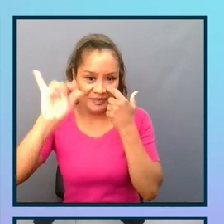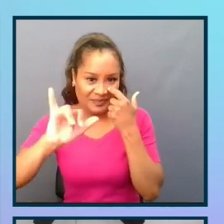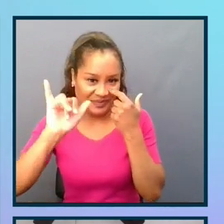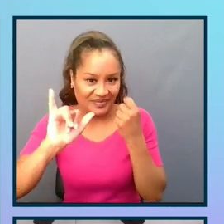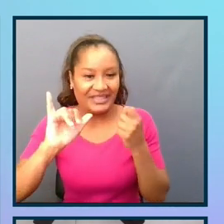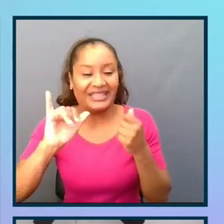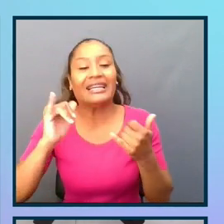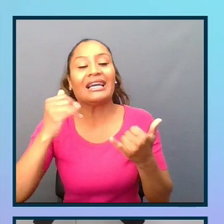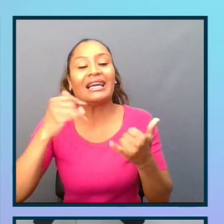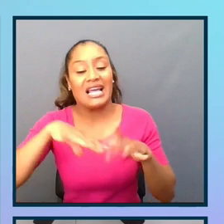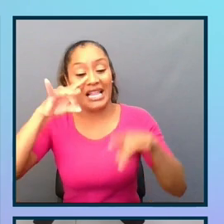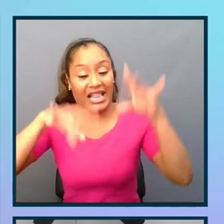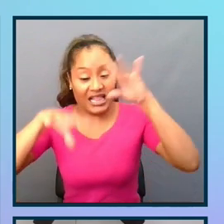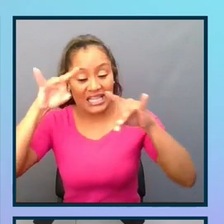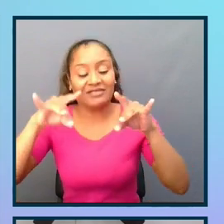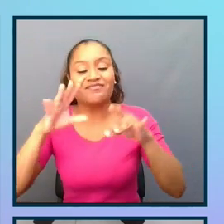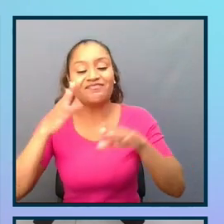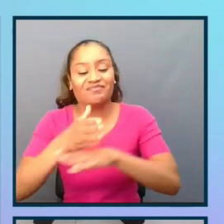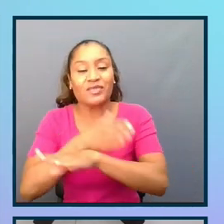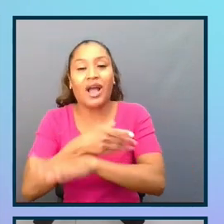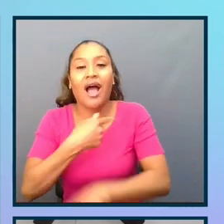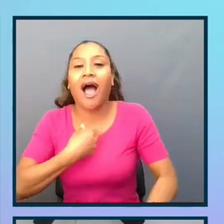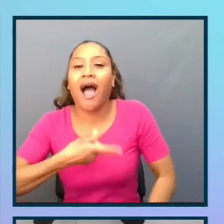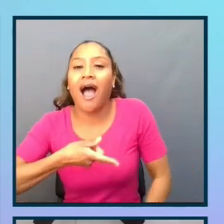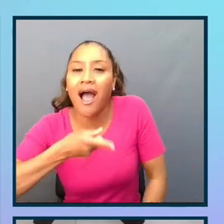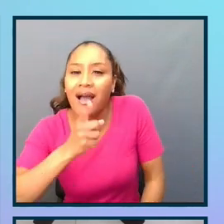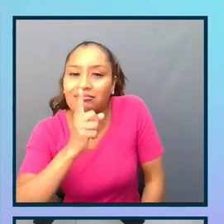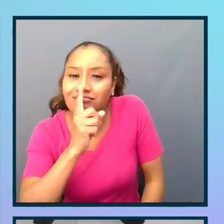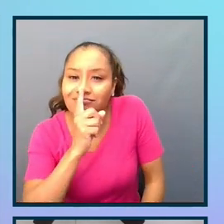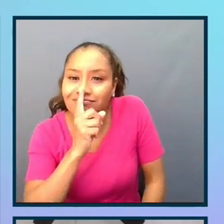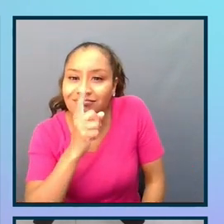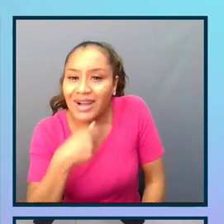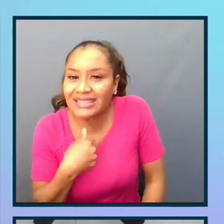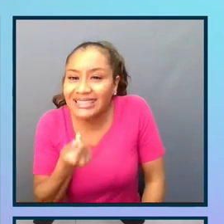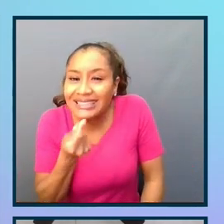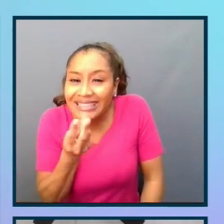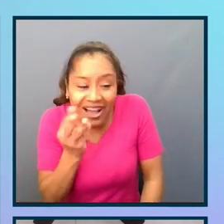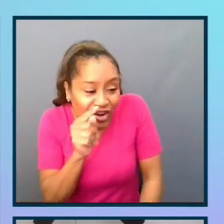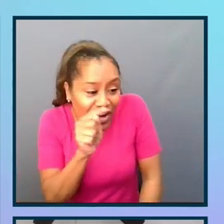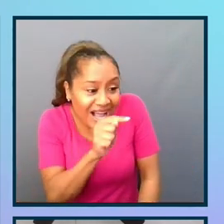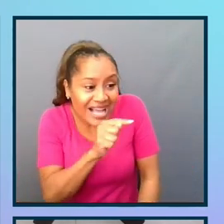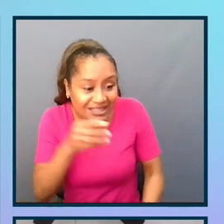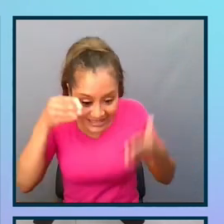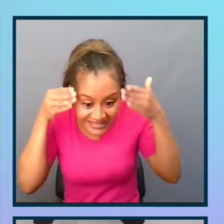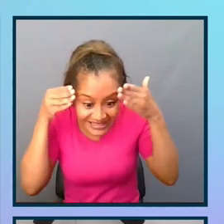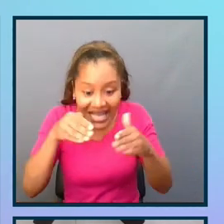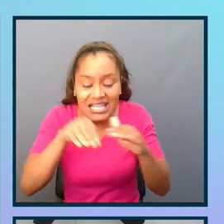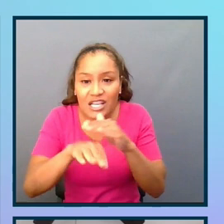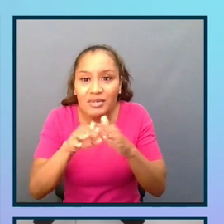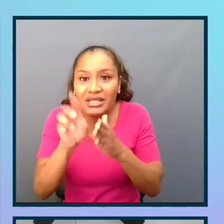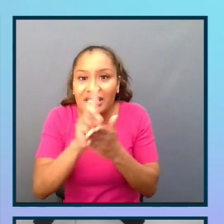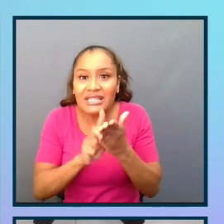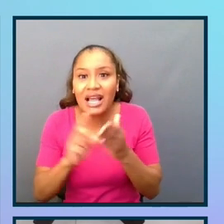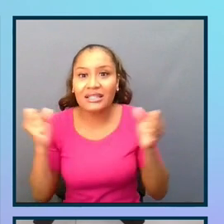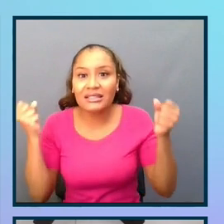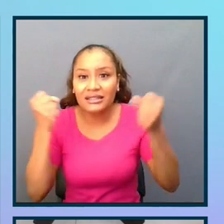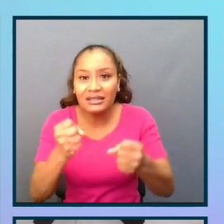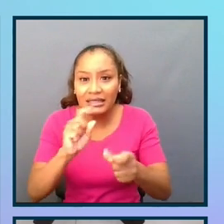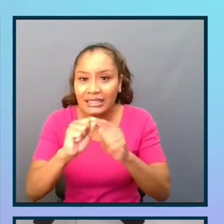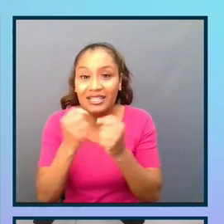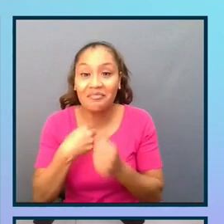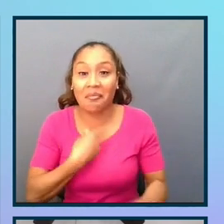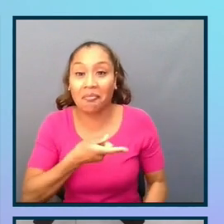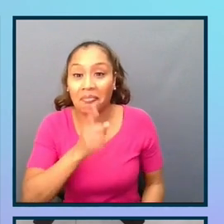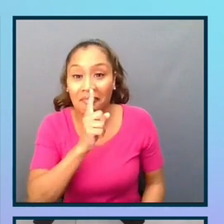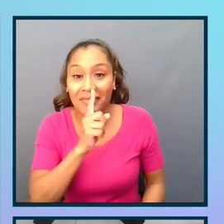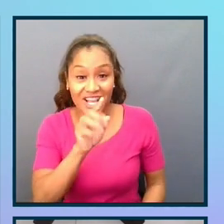to improve. We never told the enterprise we had several dedicated accessibility designers supporting the design system team. In fact,